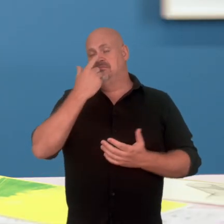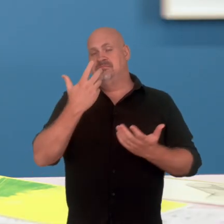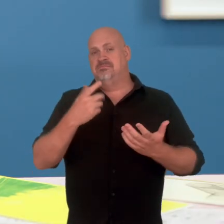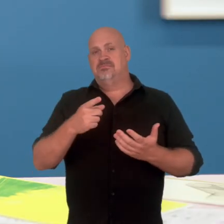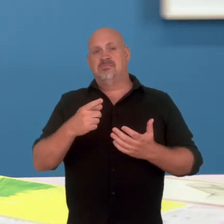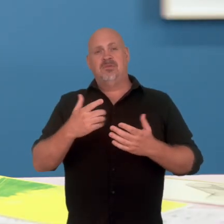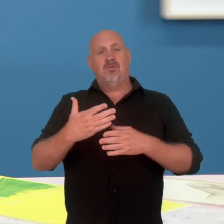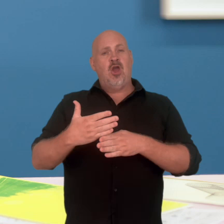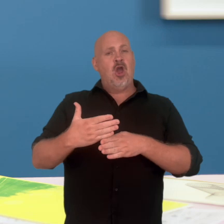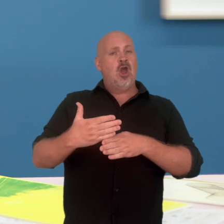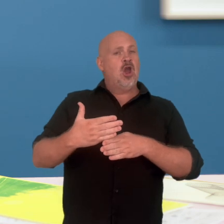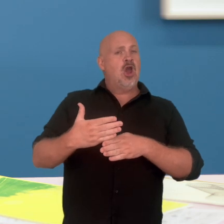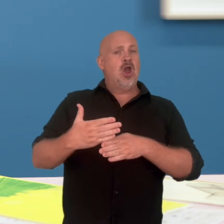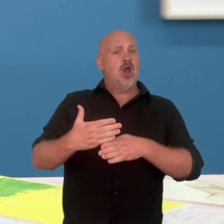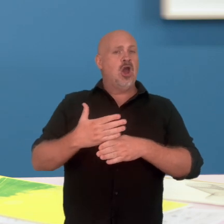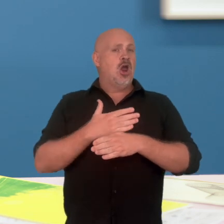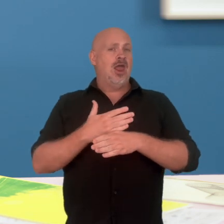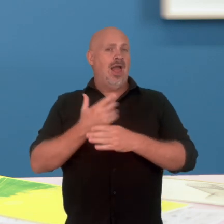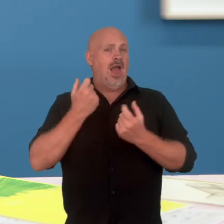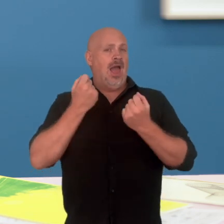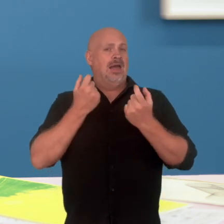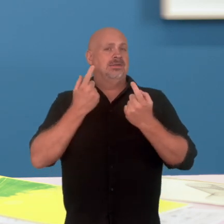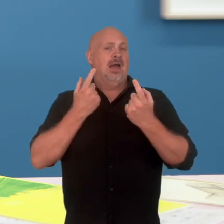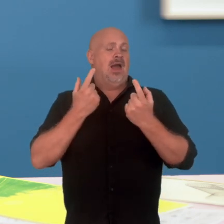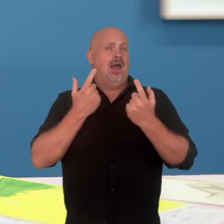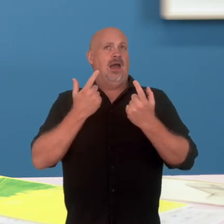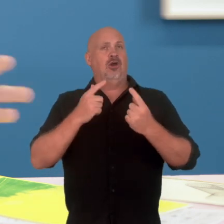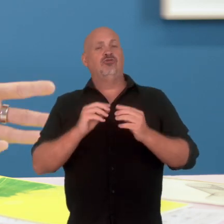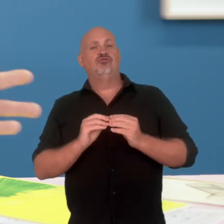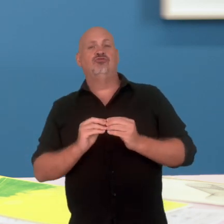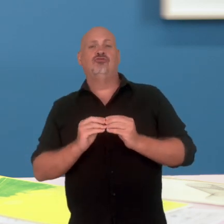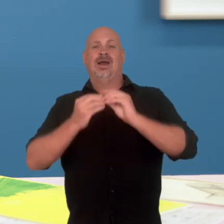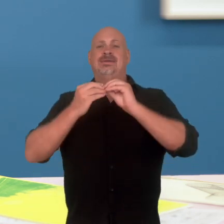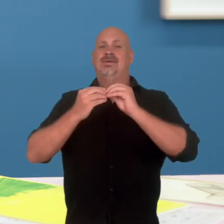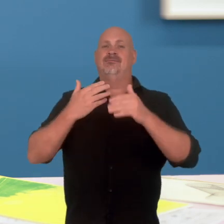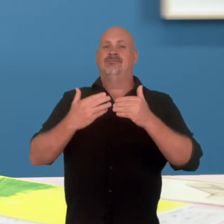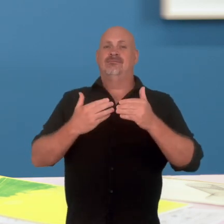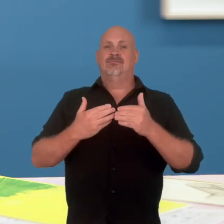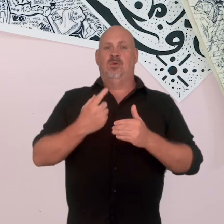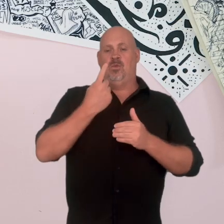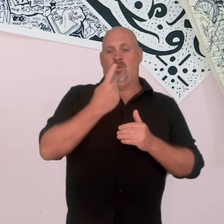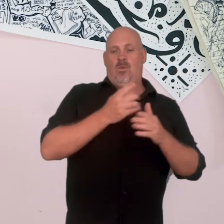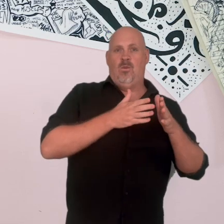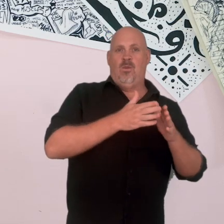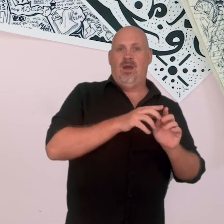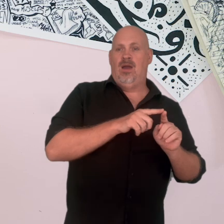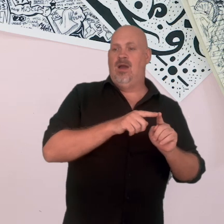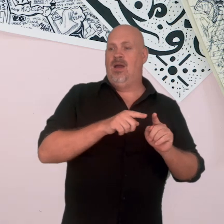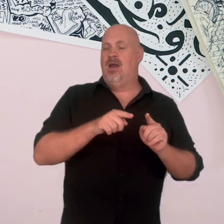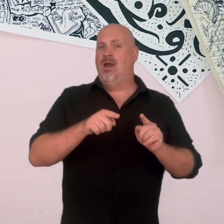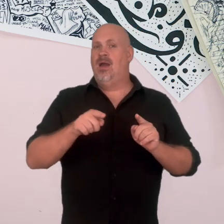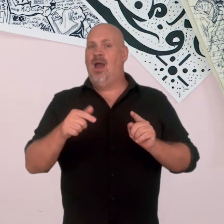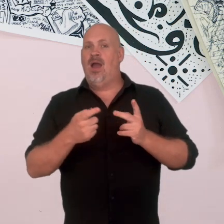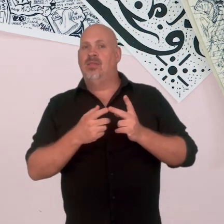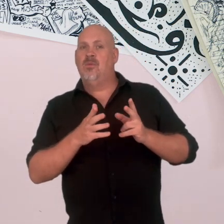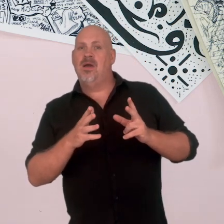early idea of a creative process that flows from one direction to another. And in your